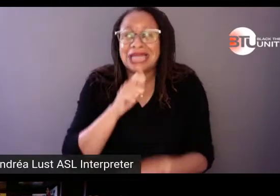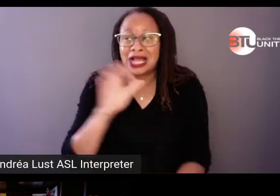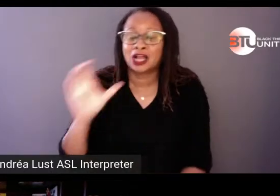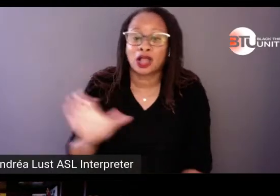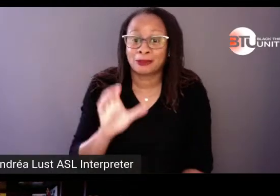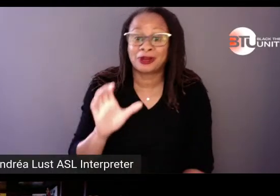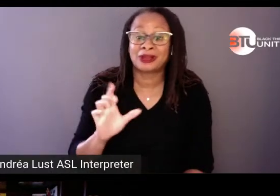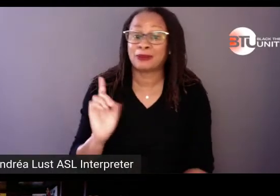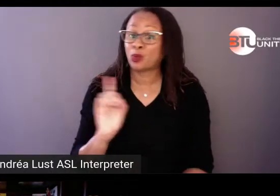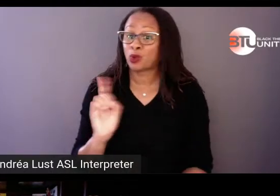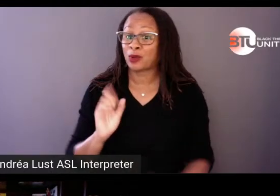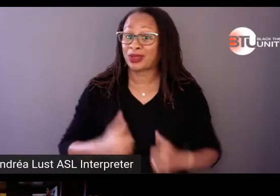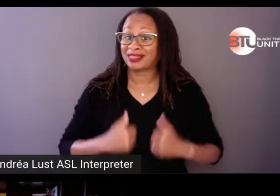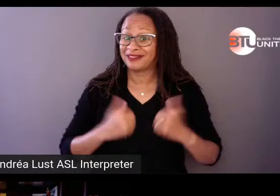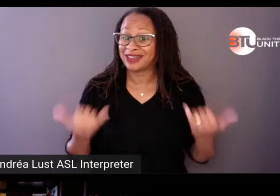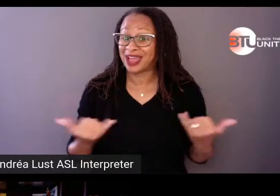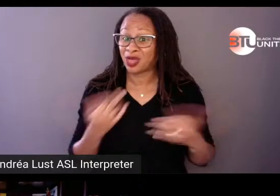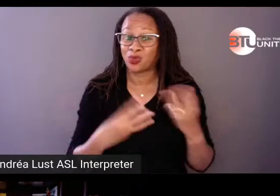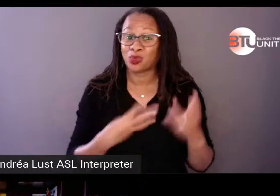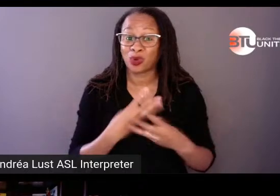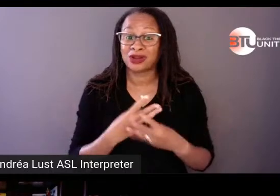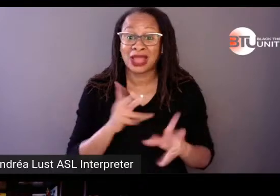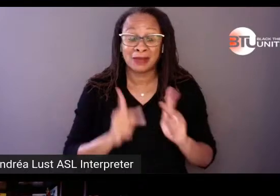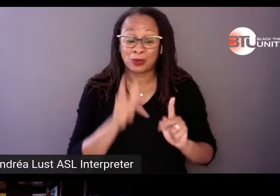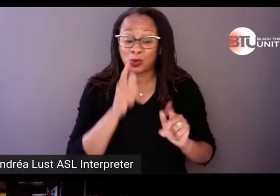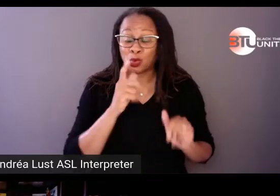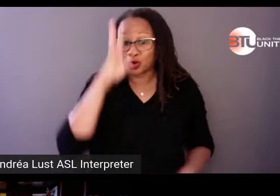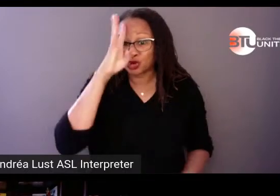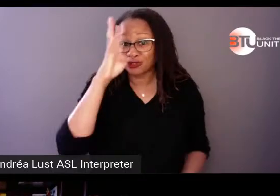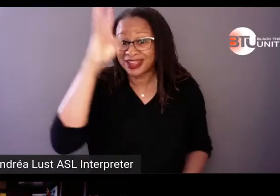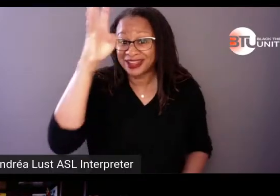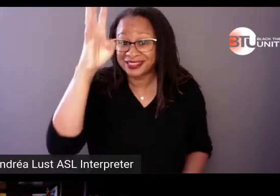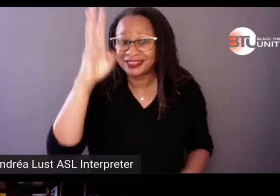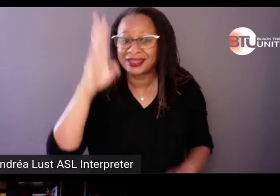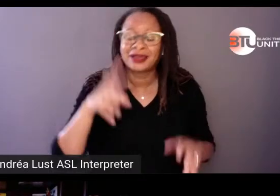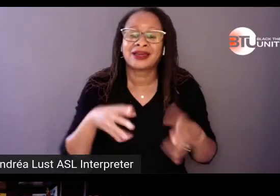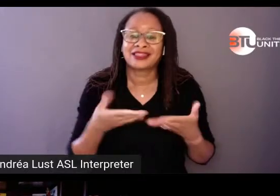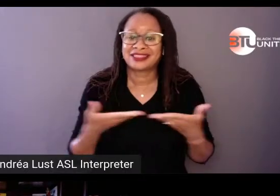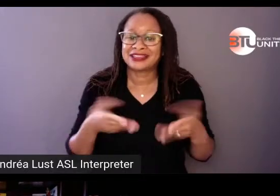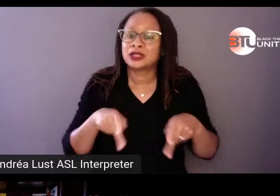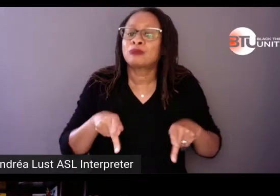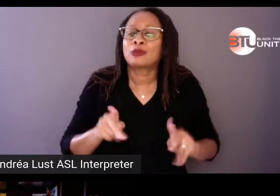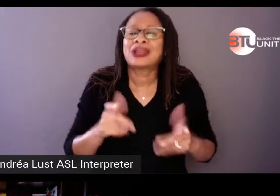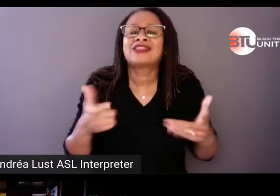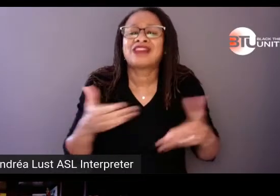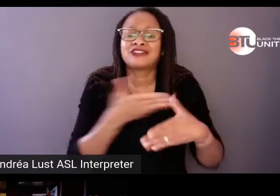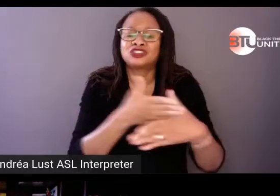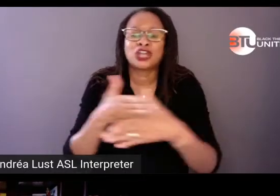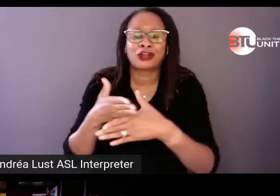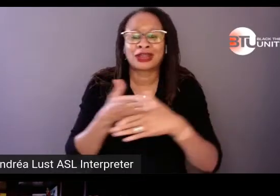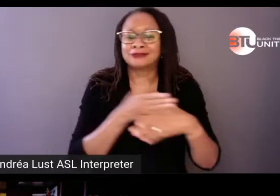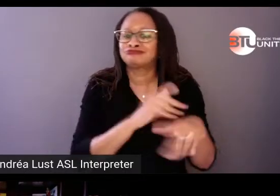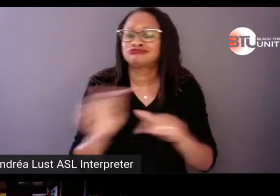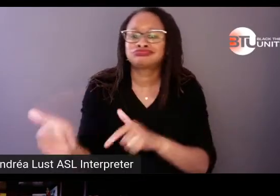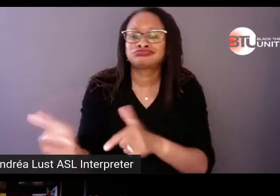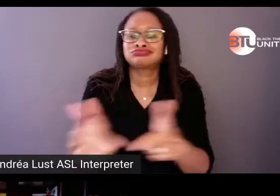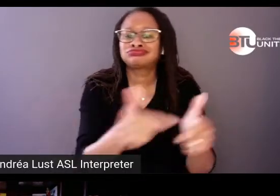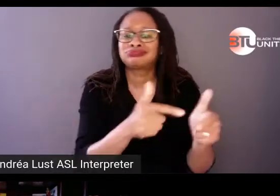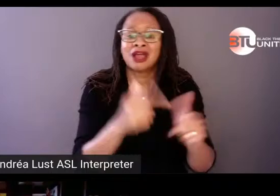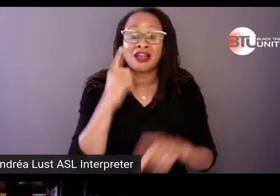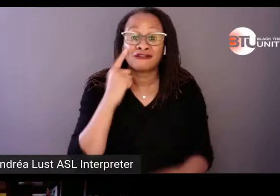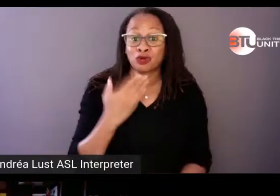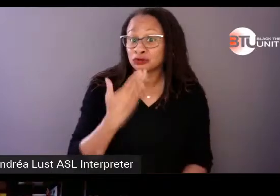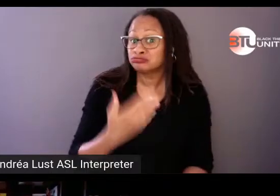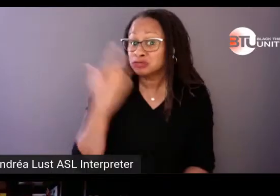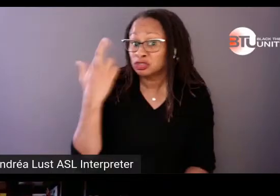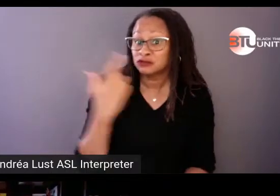live in, people who create things permit a lot of sharing these days for good